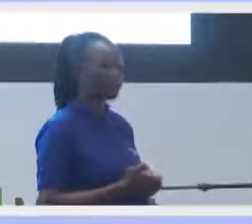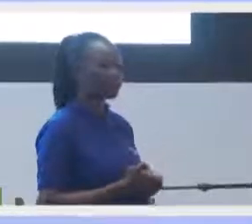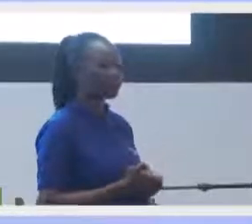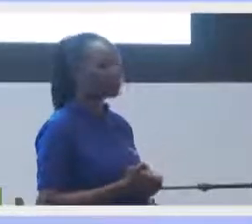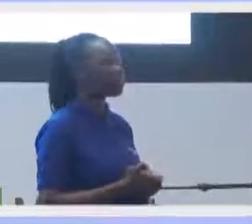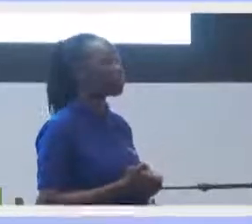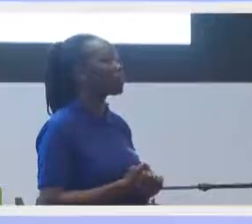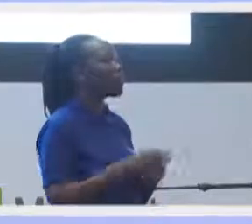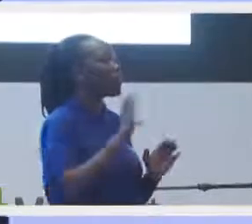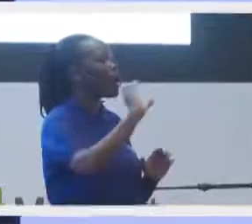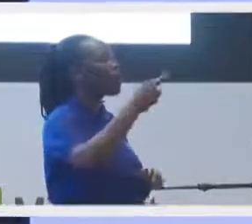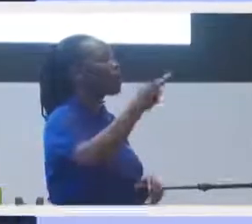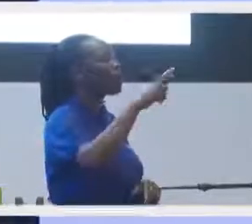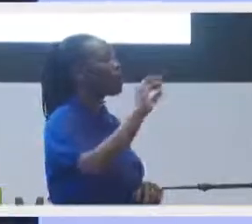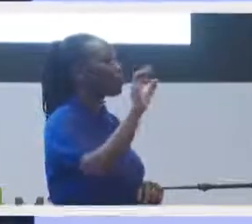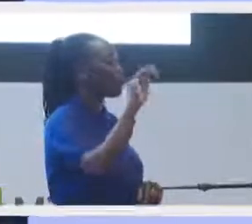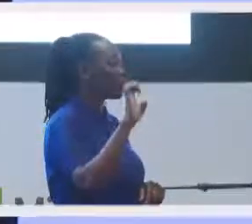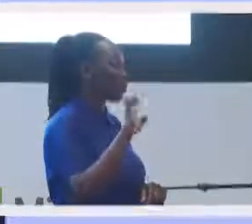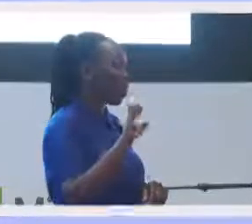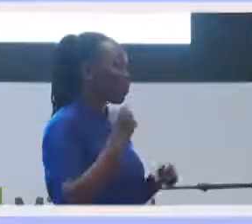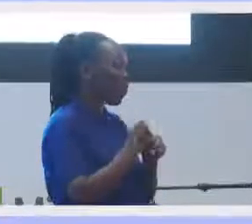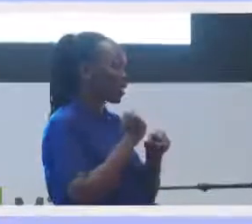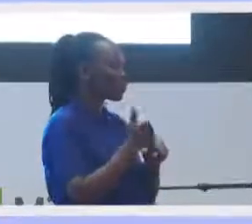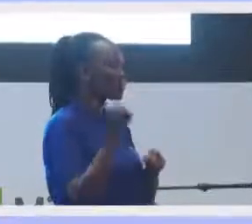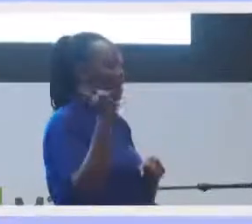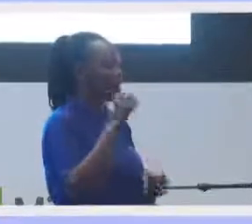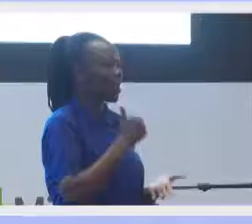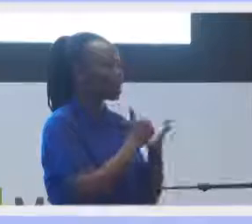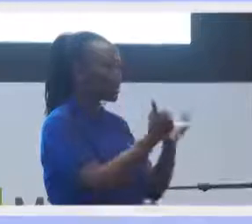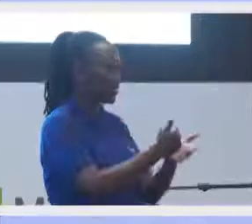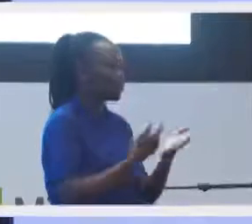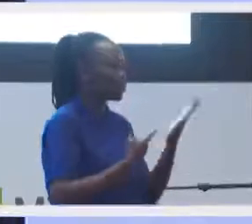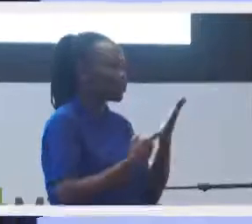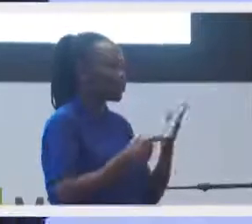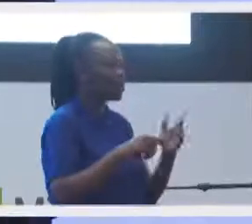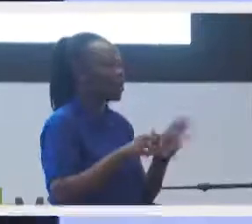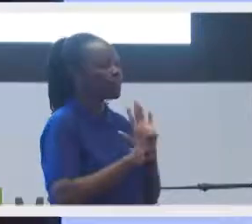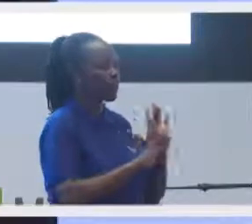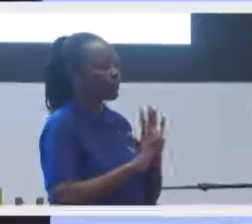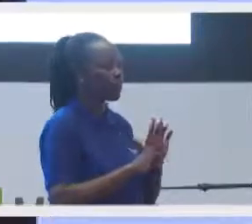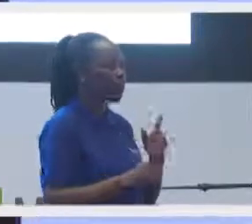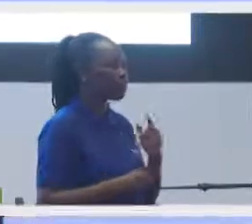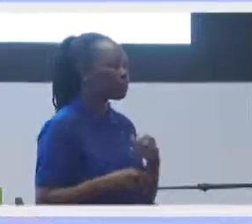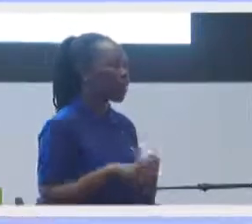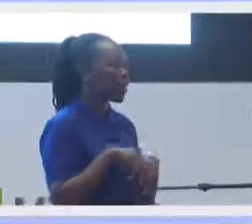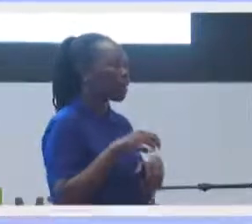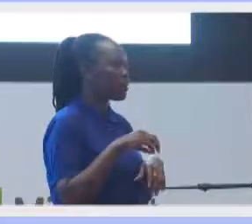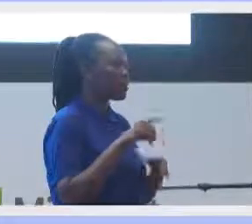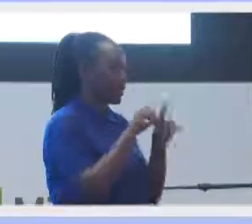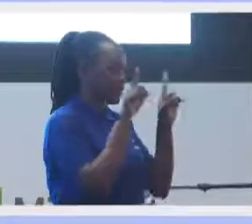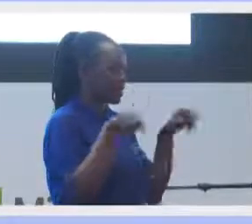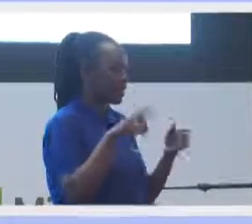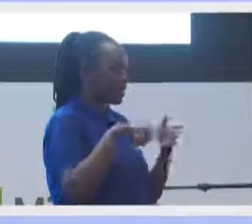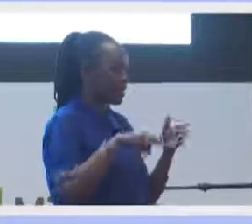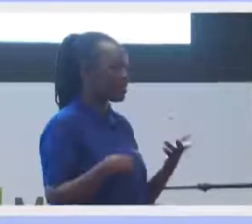So Chrome works with any assistive technologies you use, like screen readers, magnifiers,